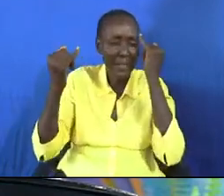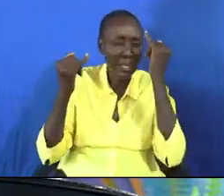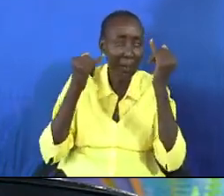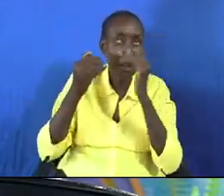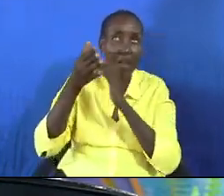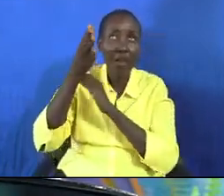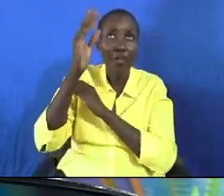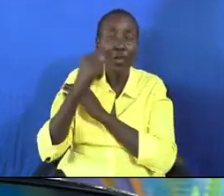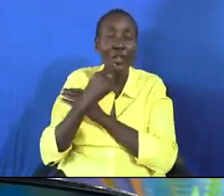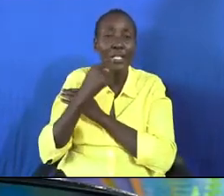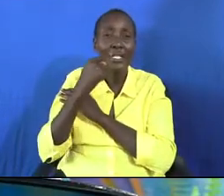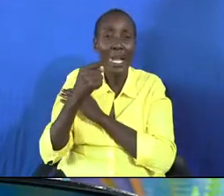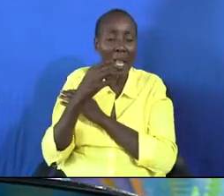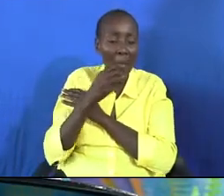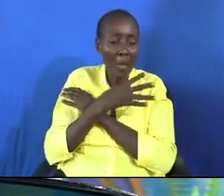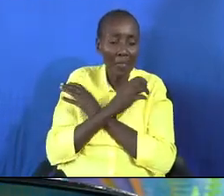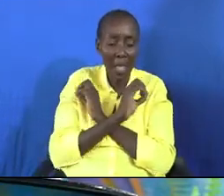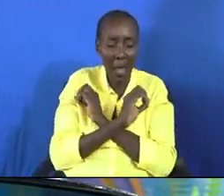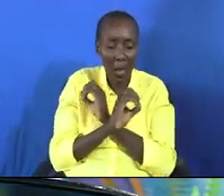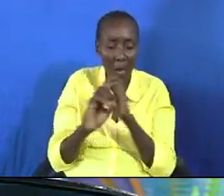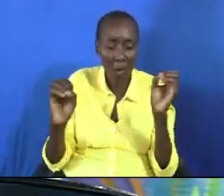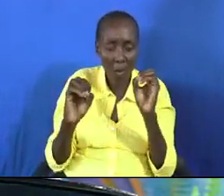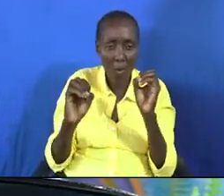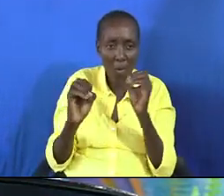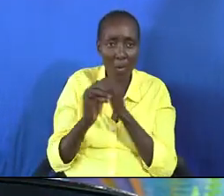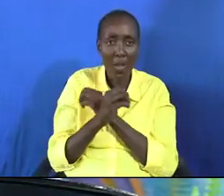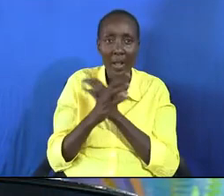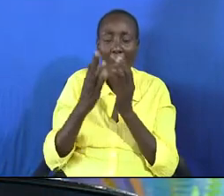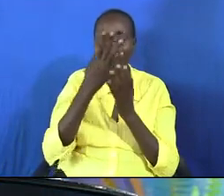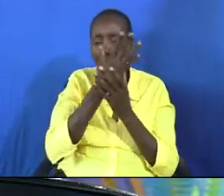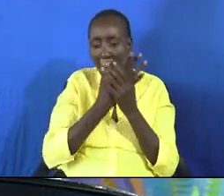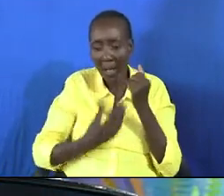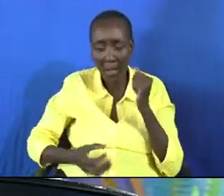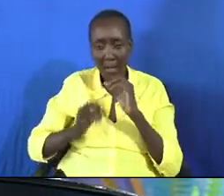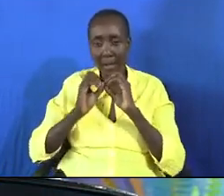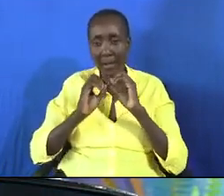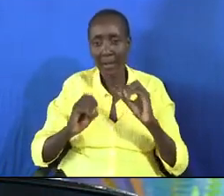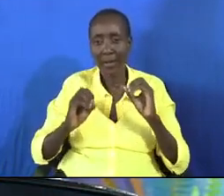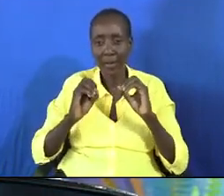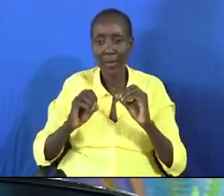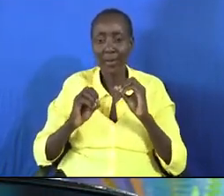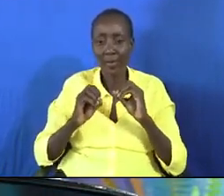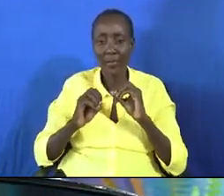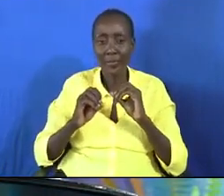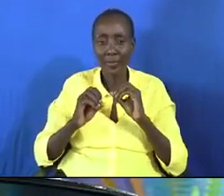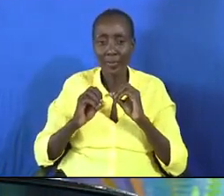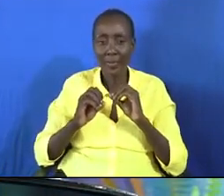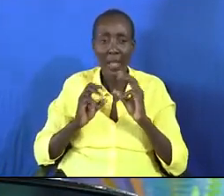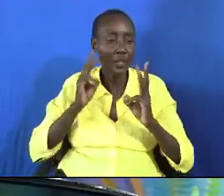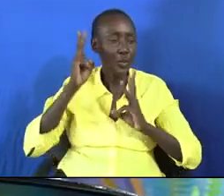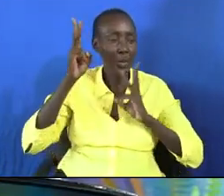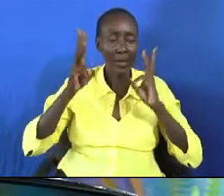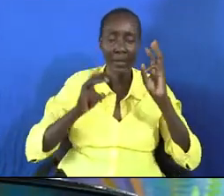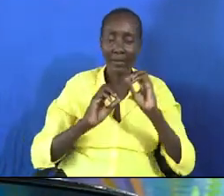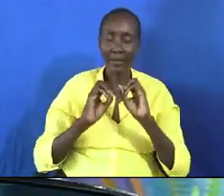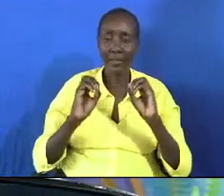God to tell him, "Do not be afraid. Do not be discouraged. Do not be